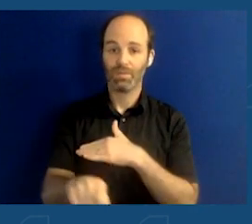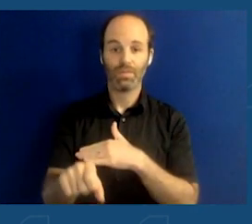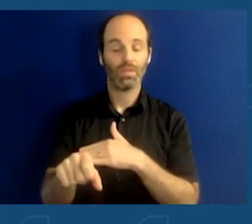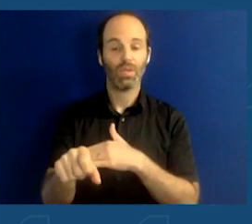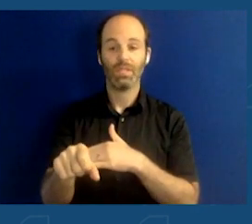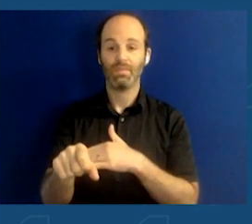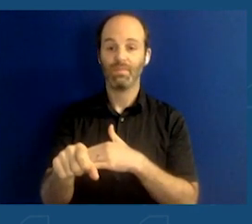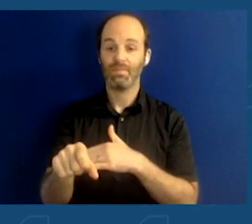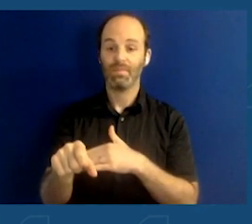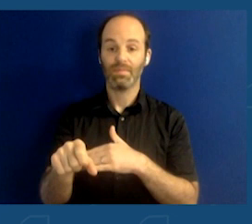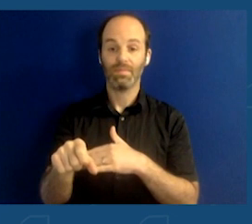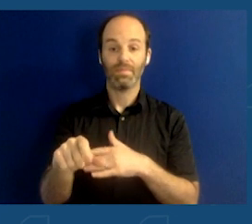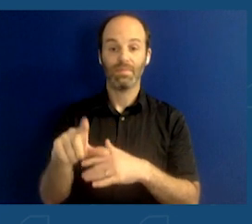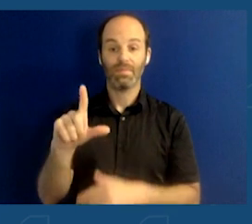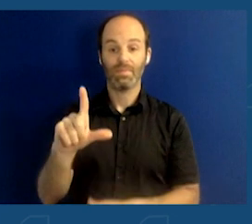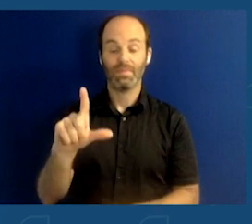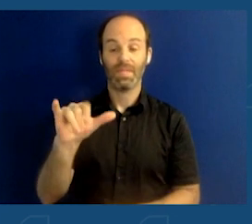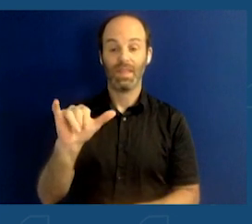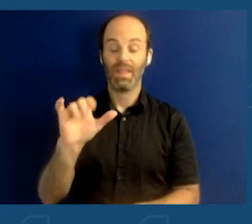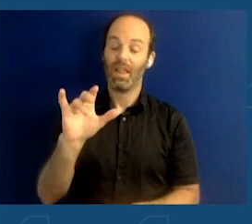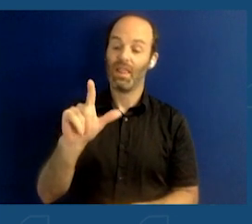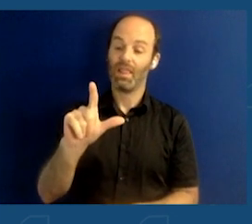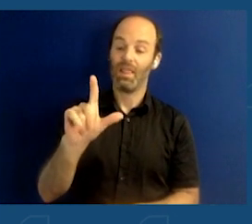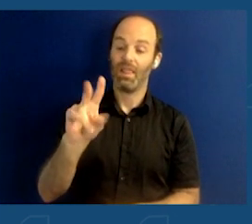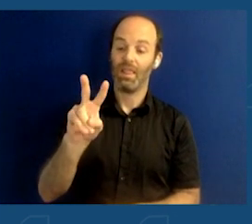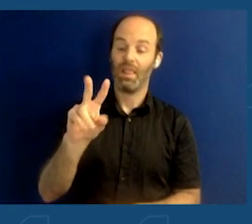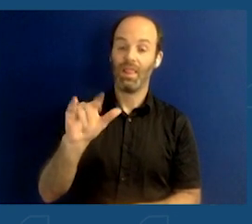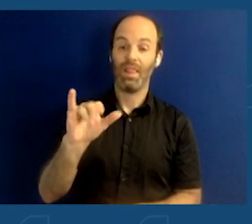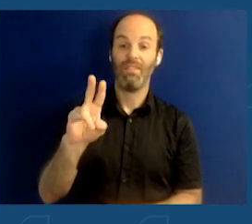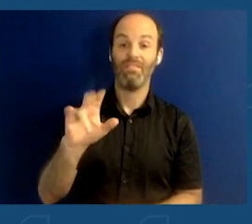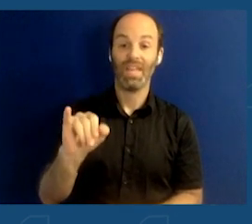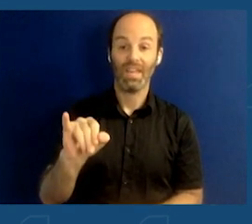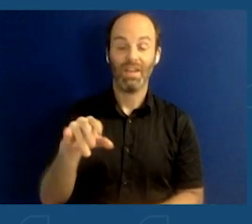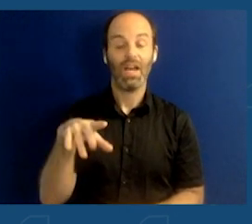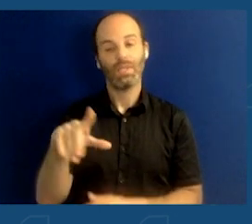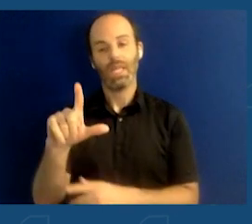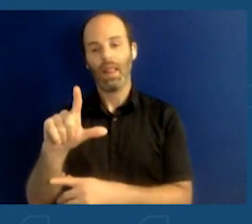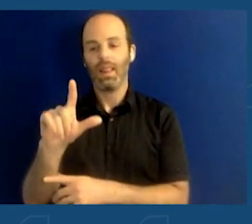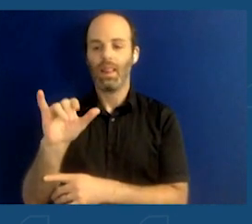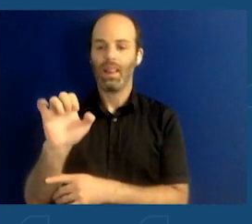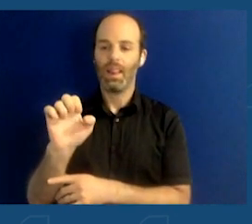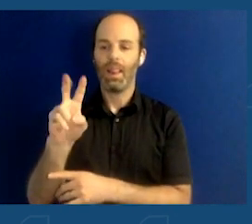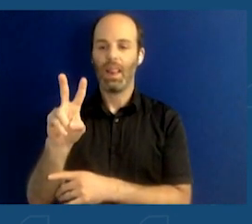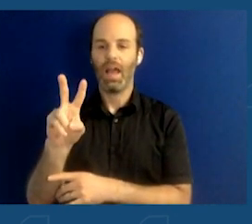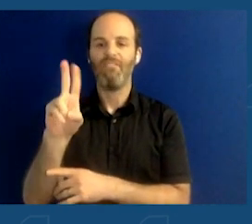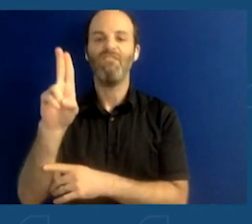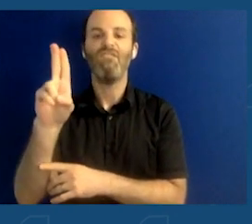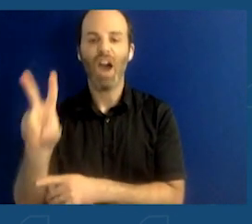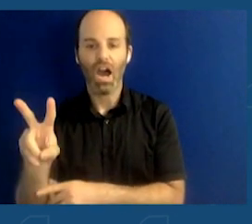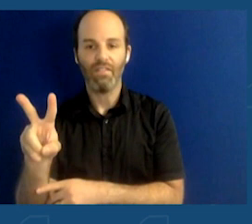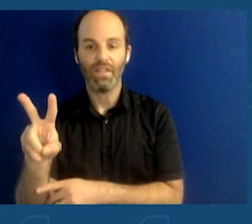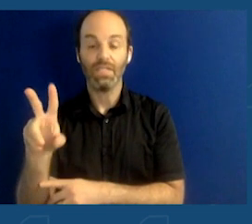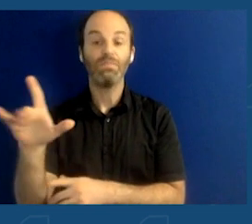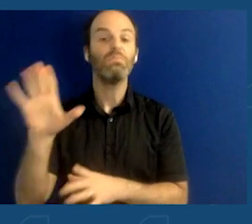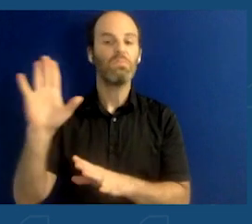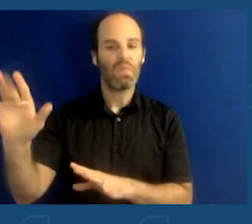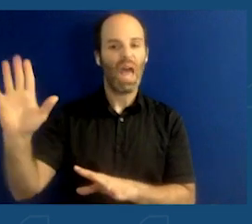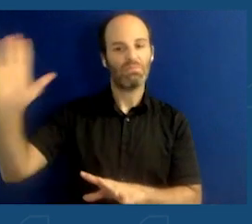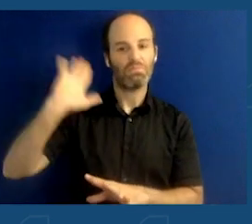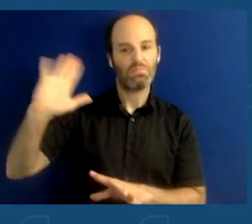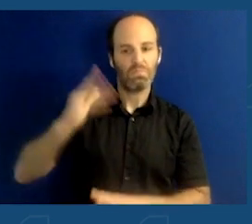in Lviv. It was Lvov, and it was Poland then. It's Ukraine now.